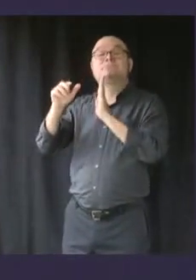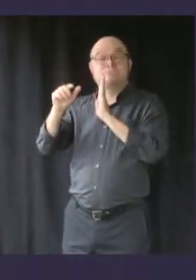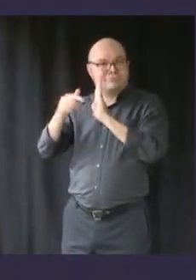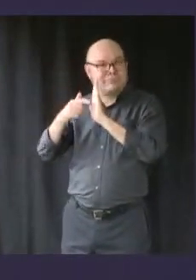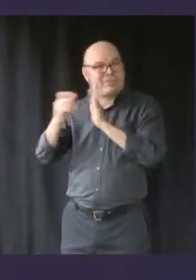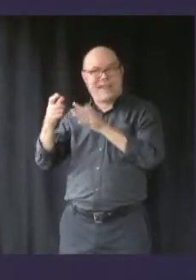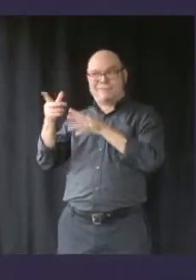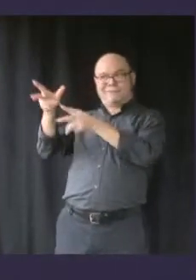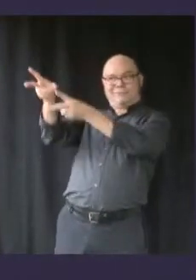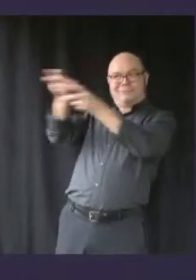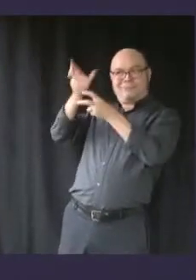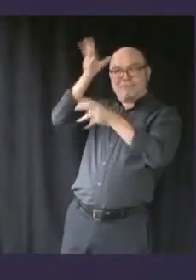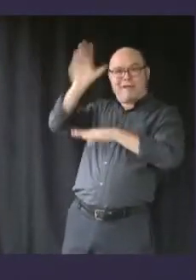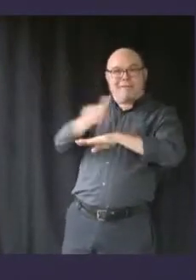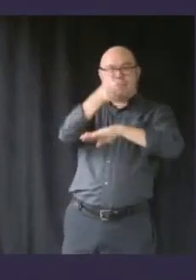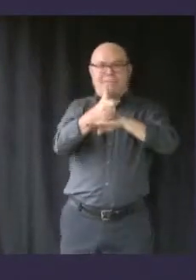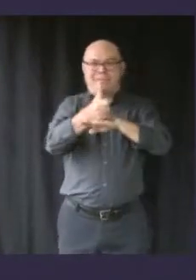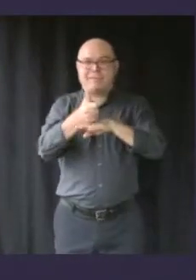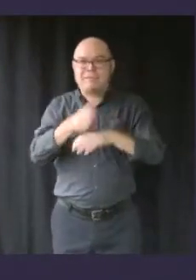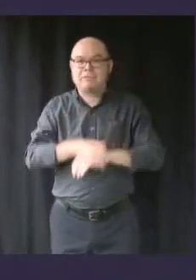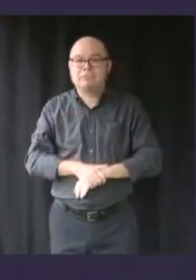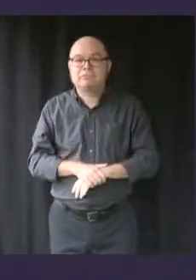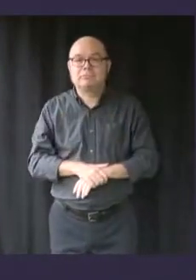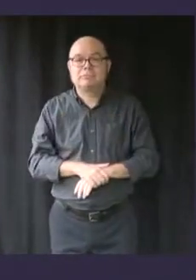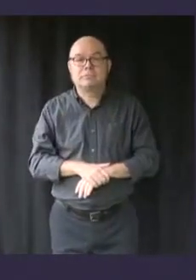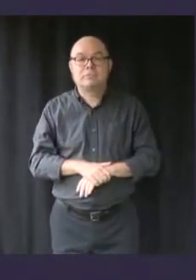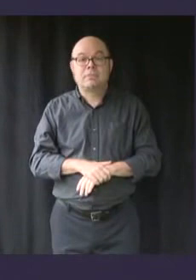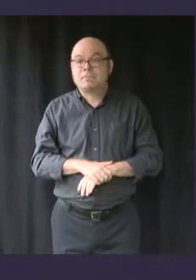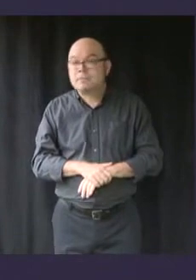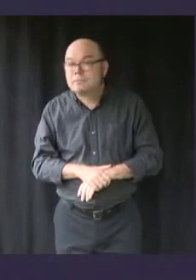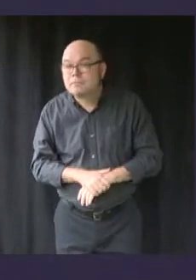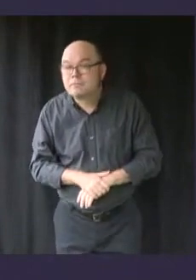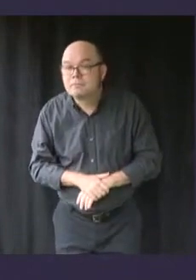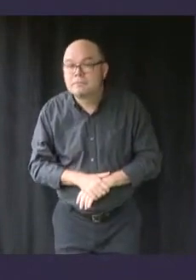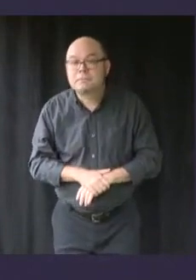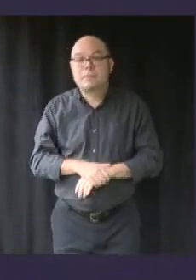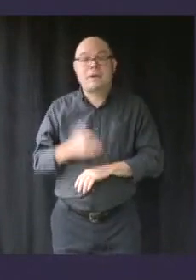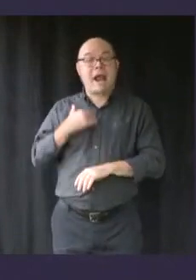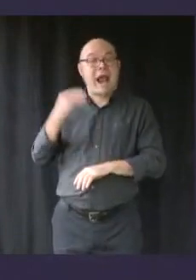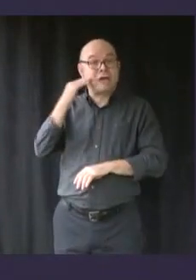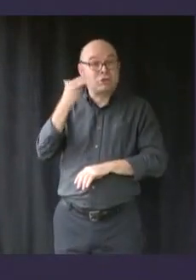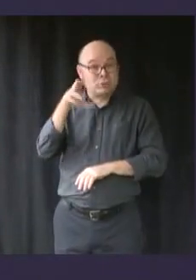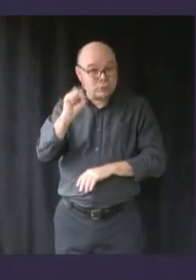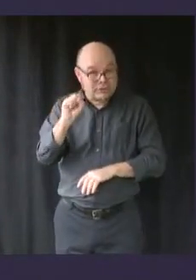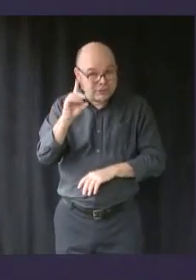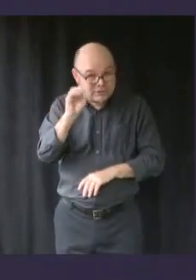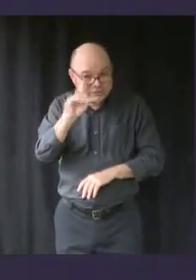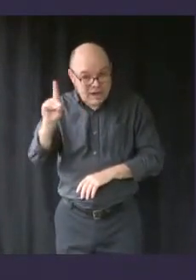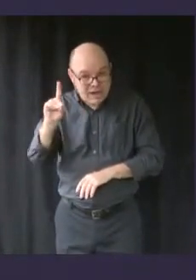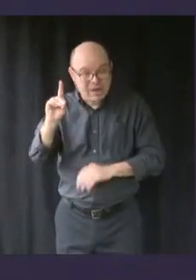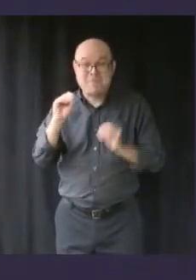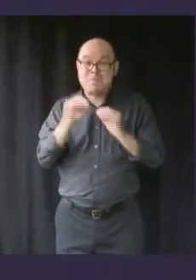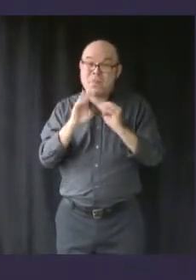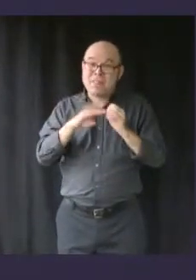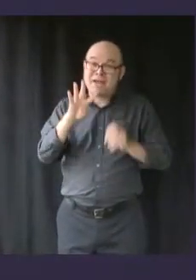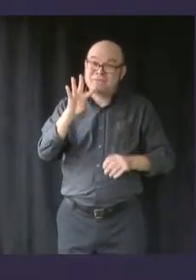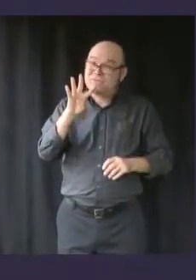First as his campaign manager, then as his chief of staff, and finally as a